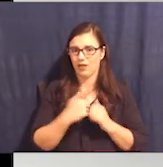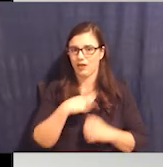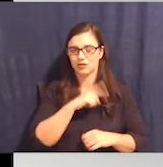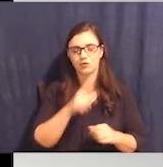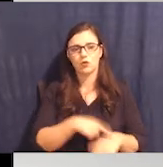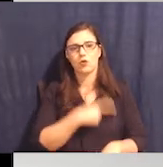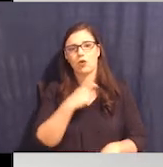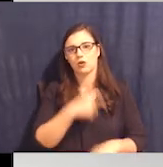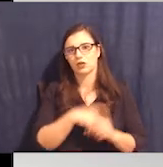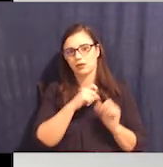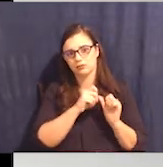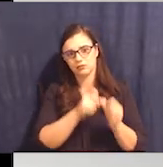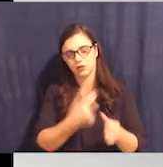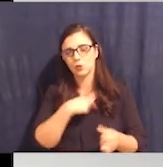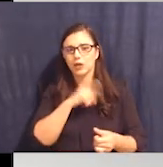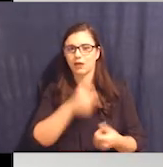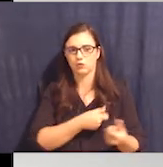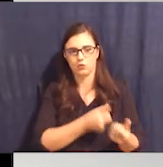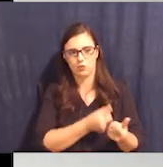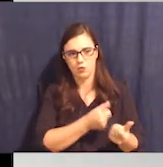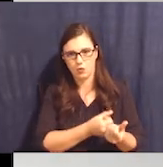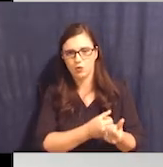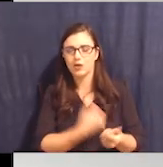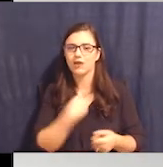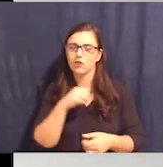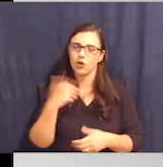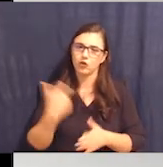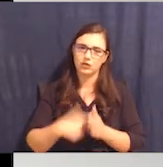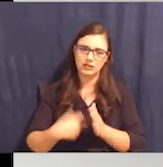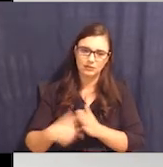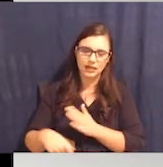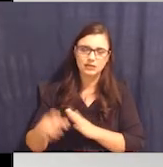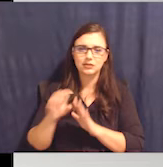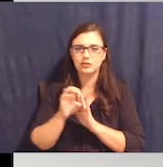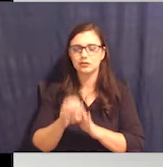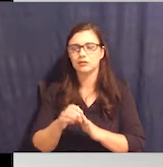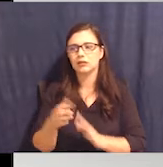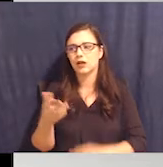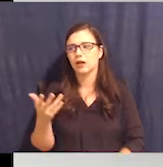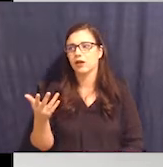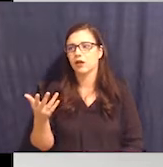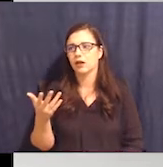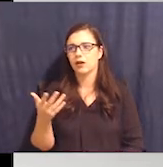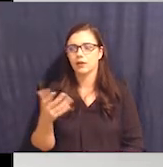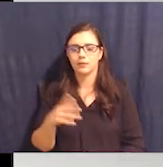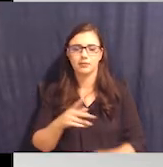us for a really long time, and we're going to need to support them. And we have all these other expenses like